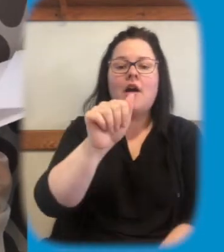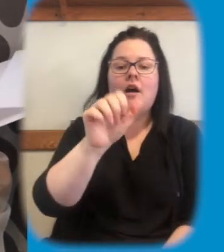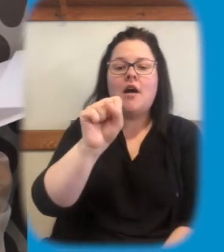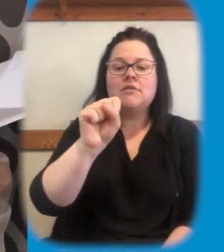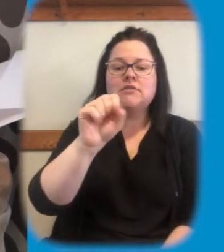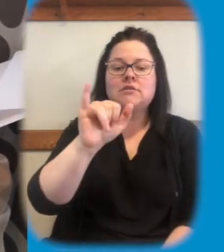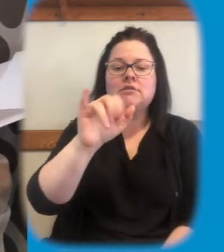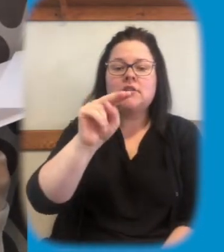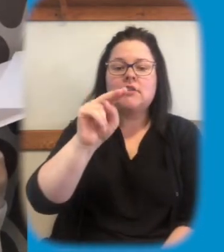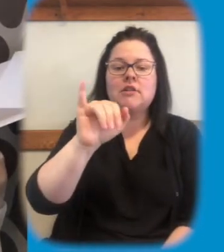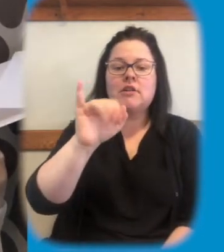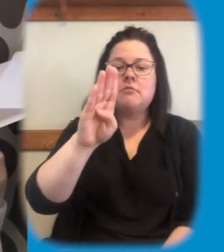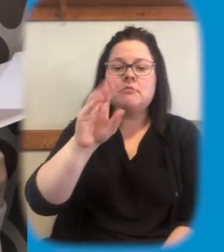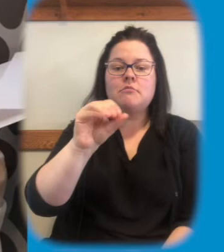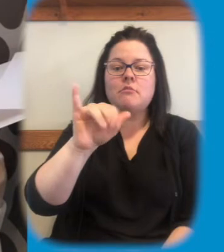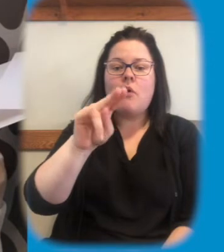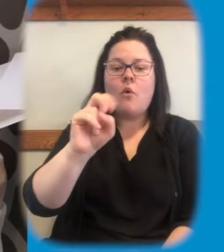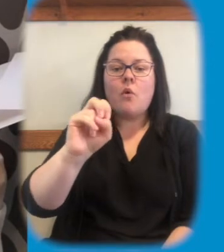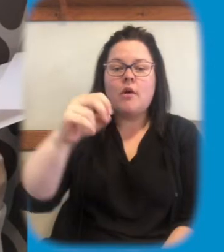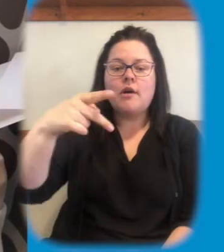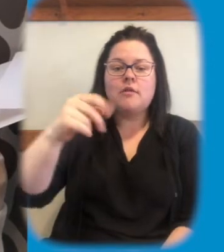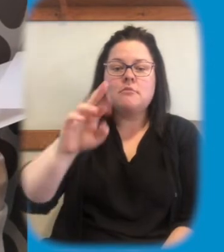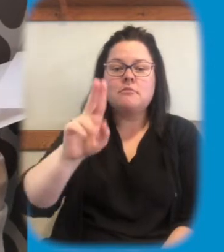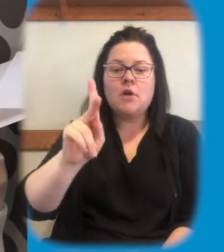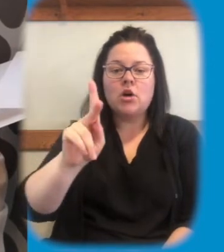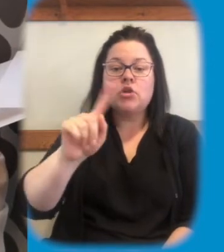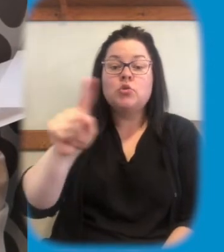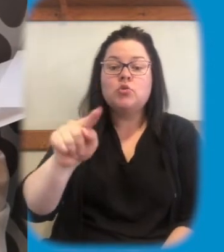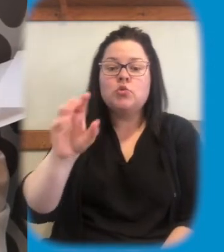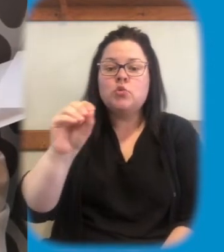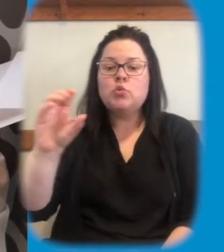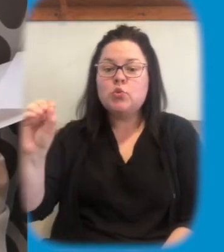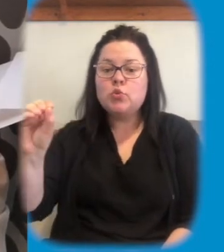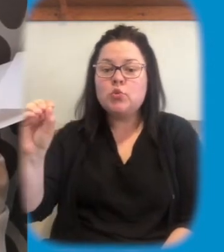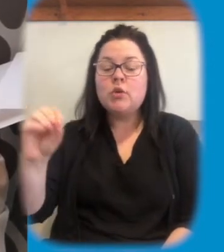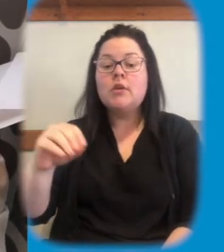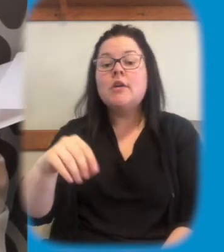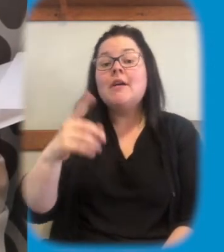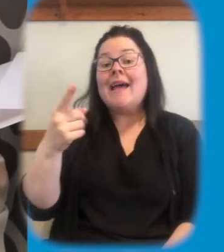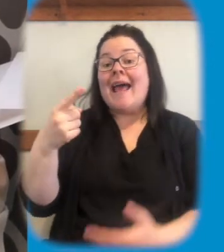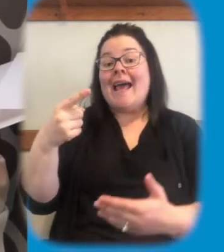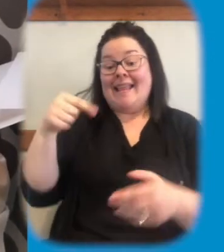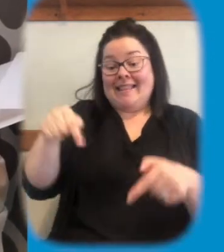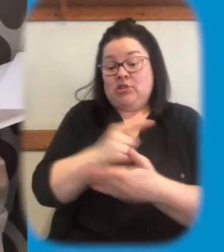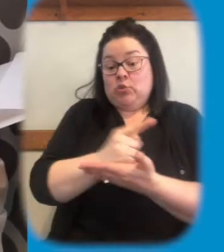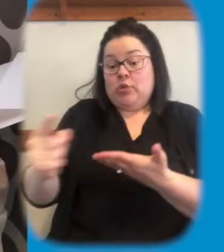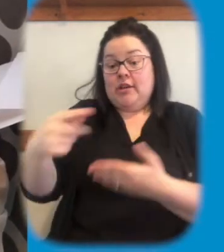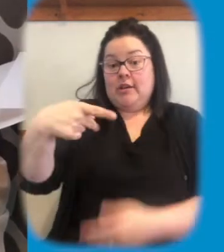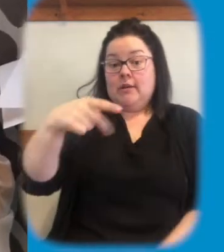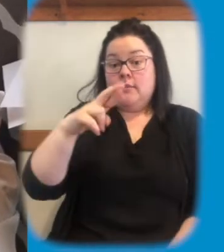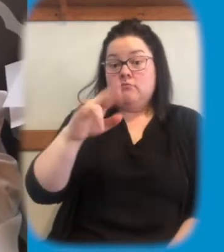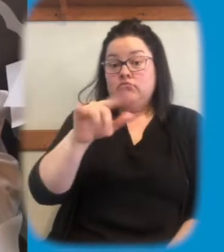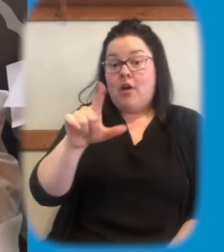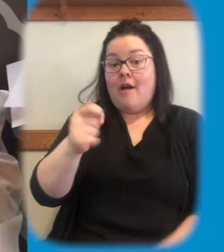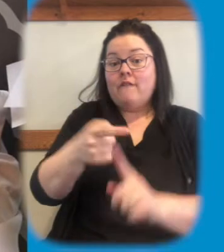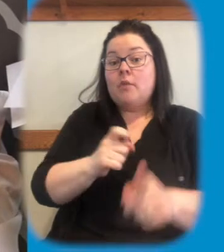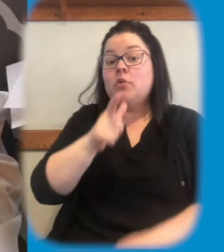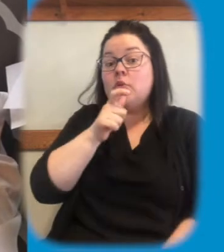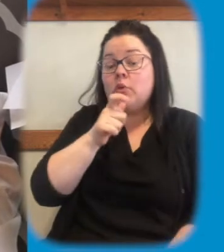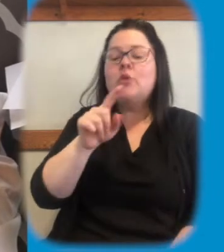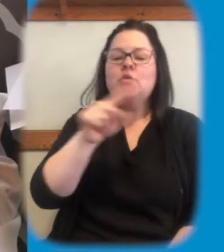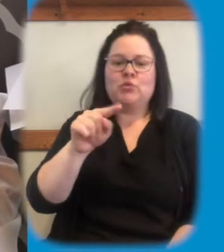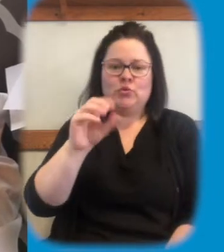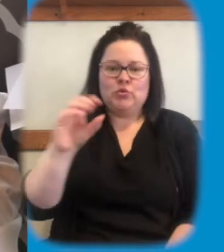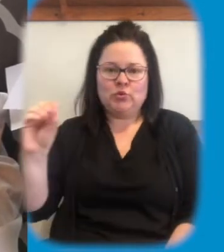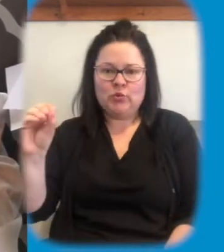Zoo. Prizes this week will be from the zoo. Be sure to do the challenges. Yeah, prizes this week are from the